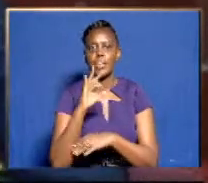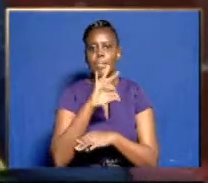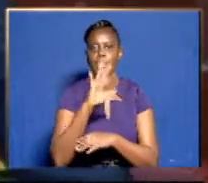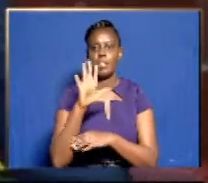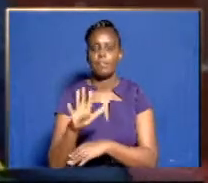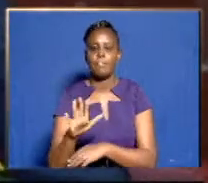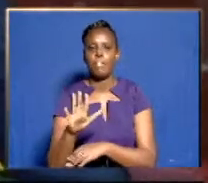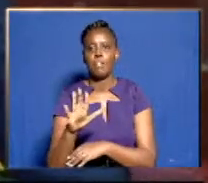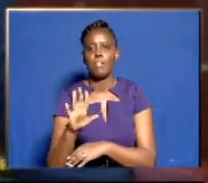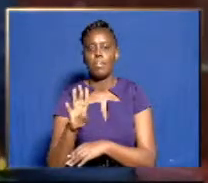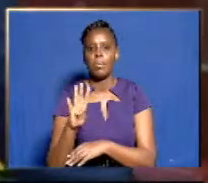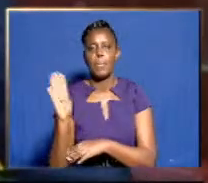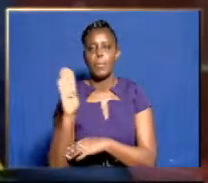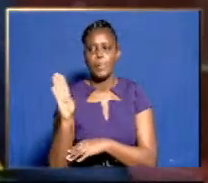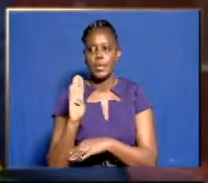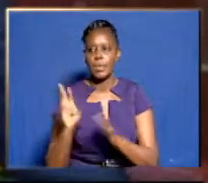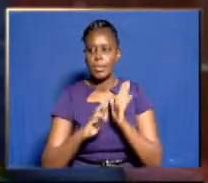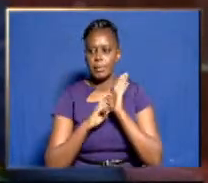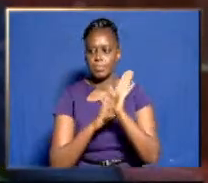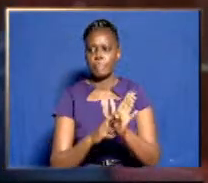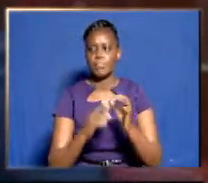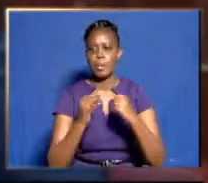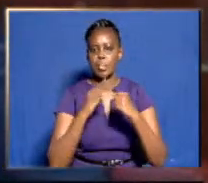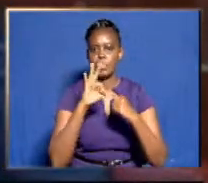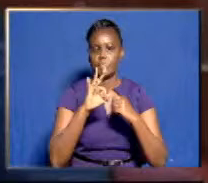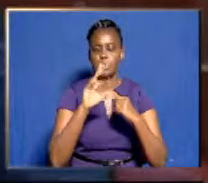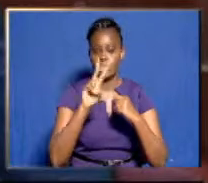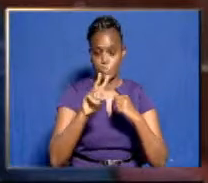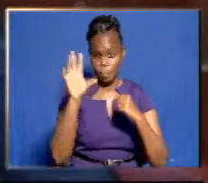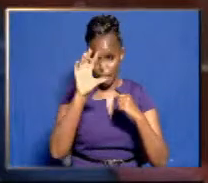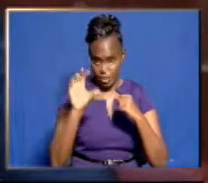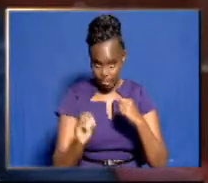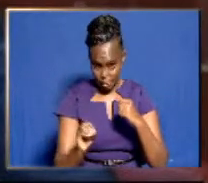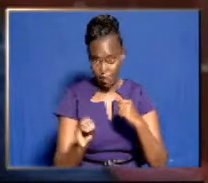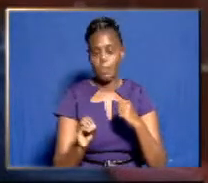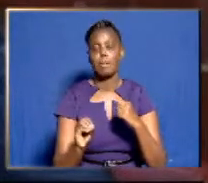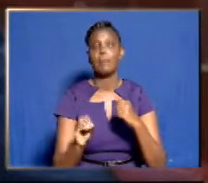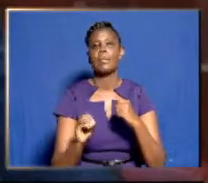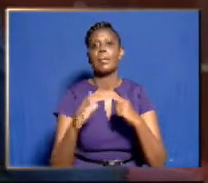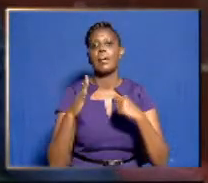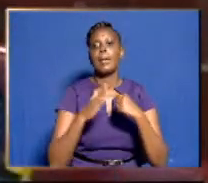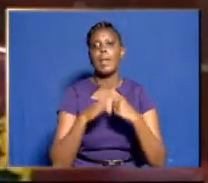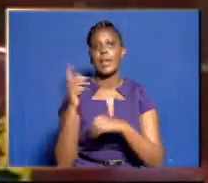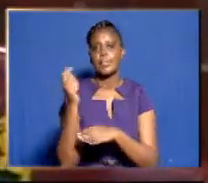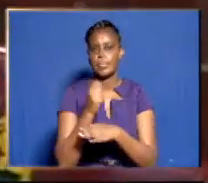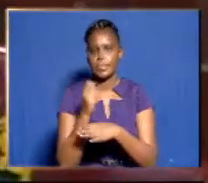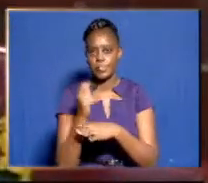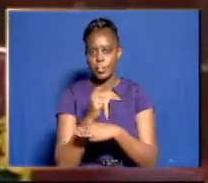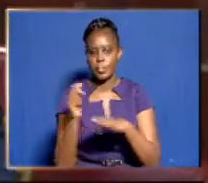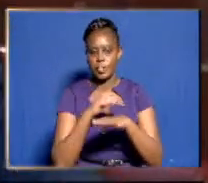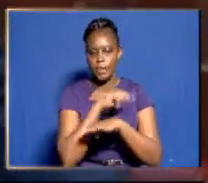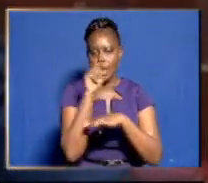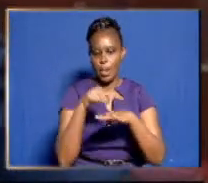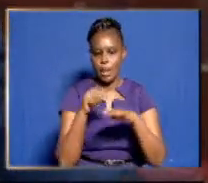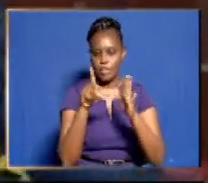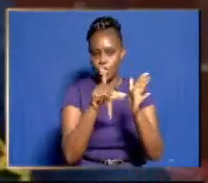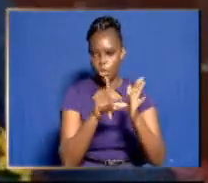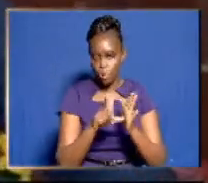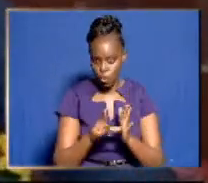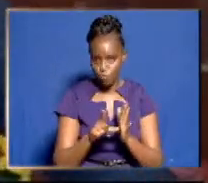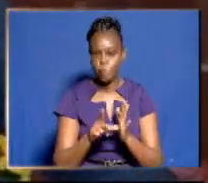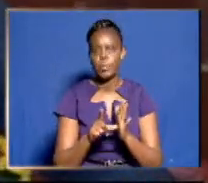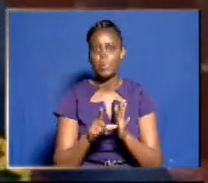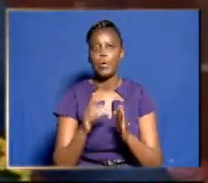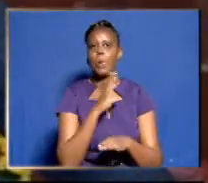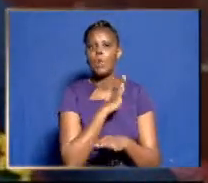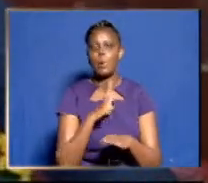7,334 billion, representing 82% of the 9 trillion national debt ceiling. The